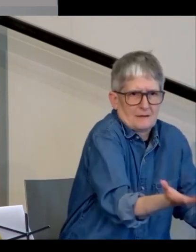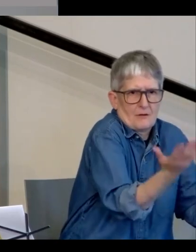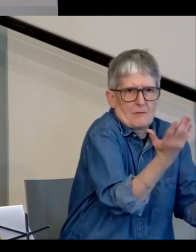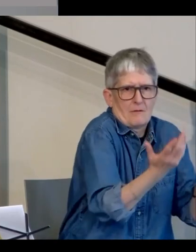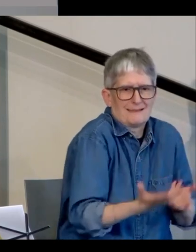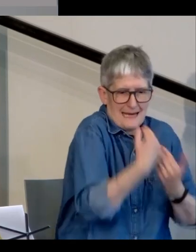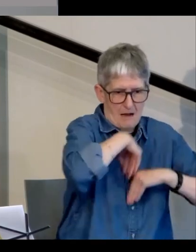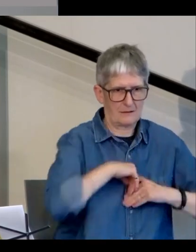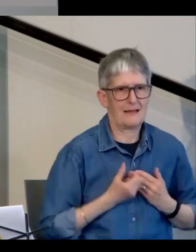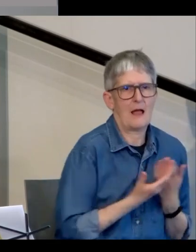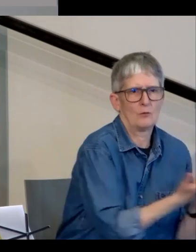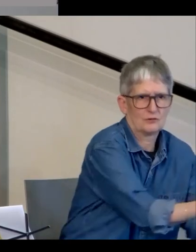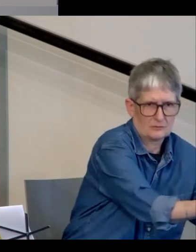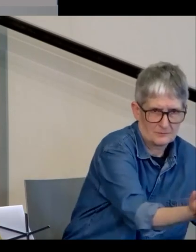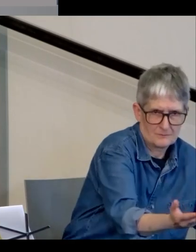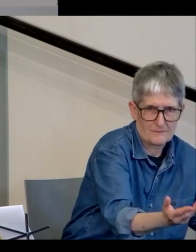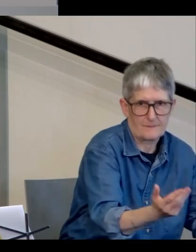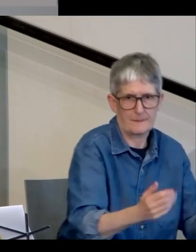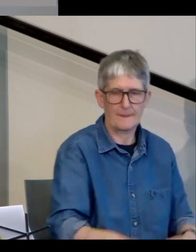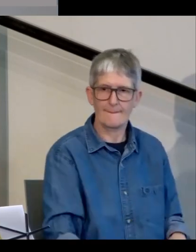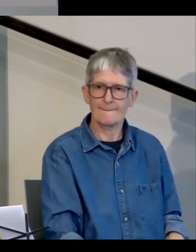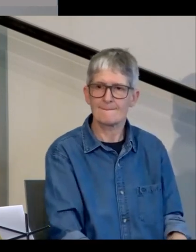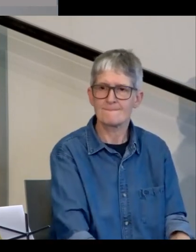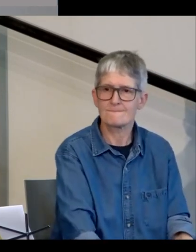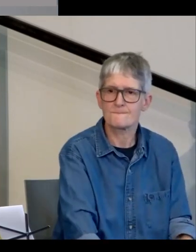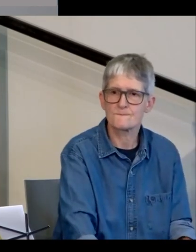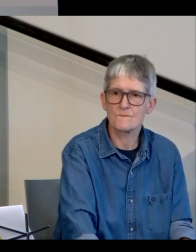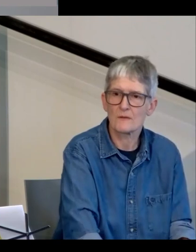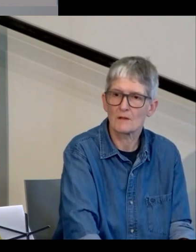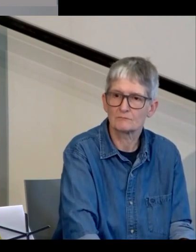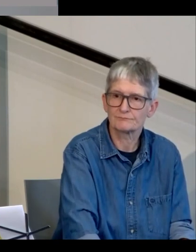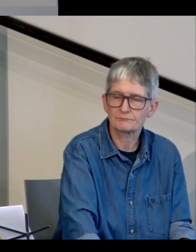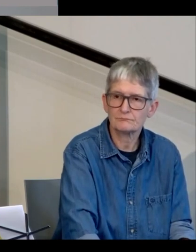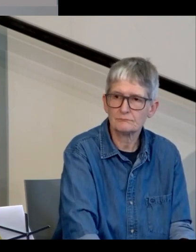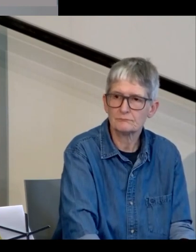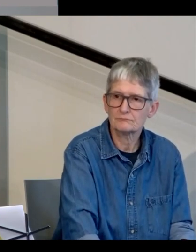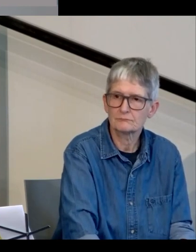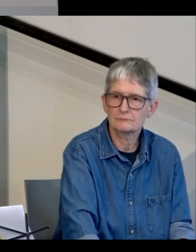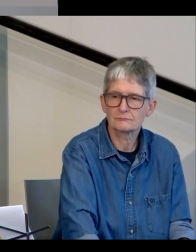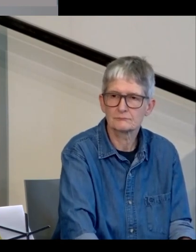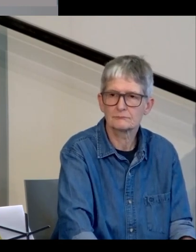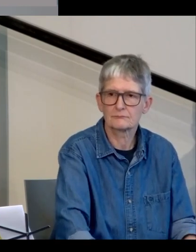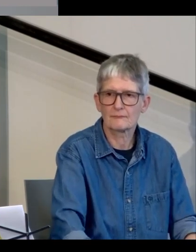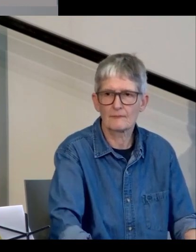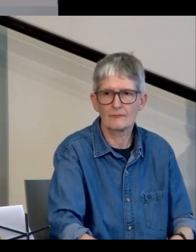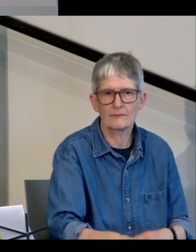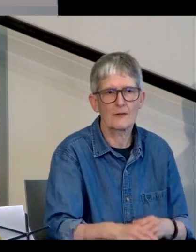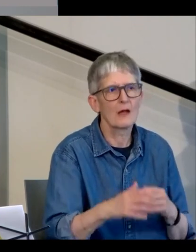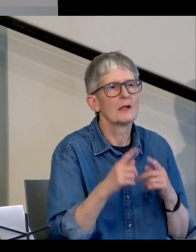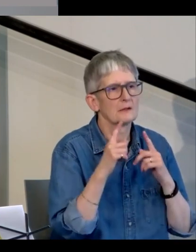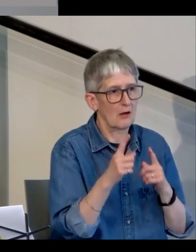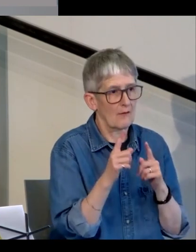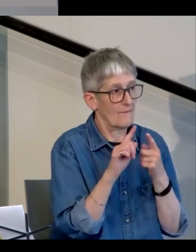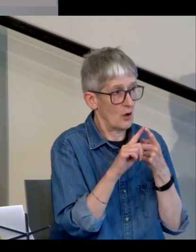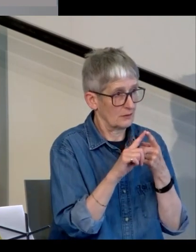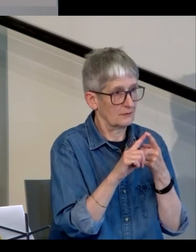So to recap, let's look at three main hallmarks of a Christian that we've identified. One is confession of Jesus